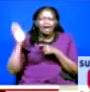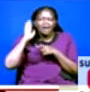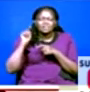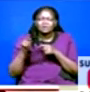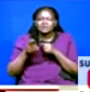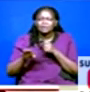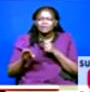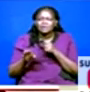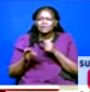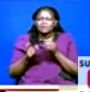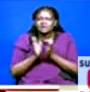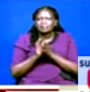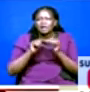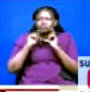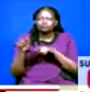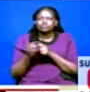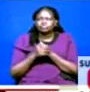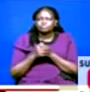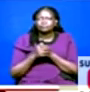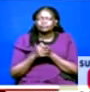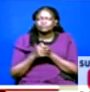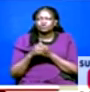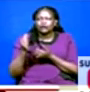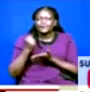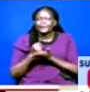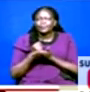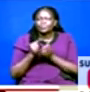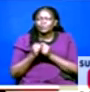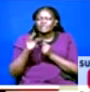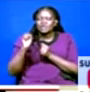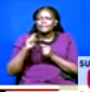Actually, I wanted to have an appointment this year, but